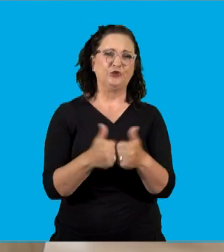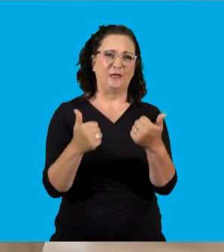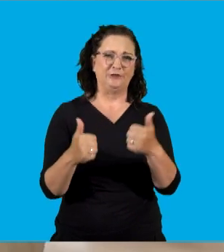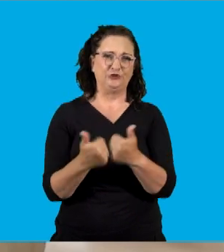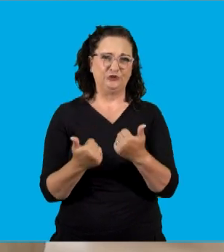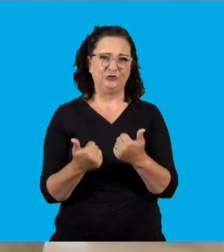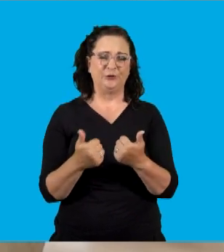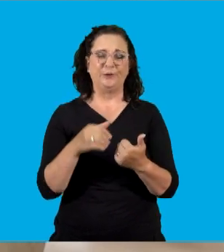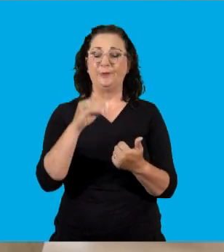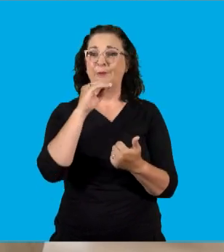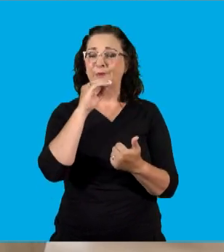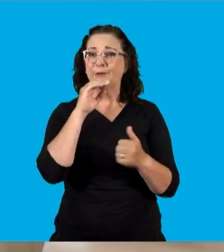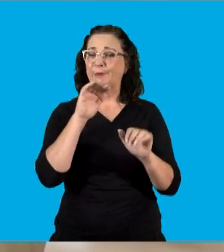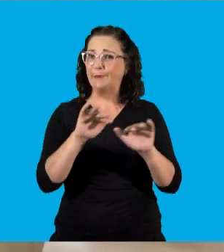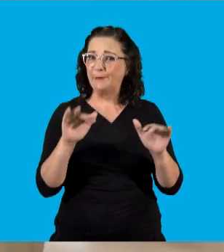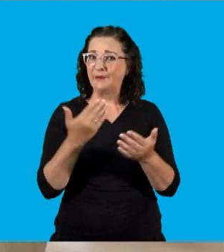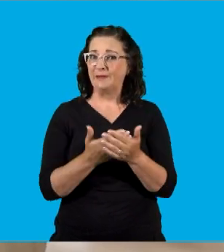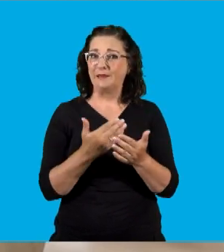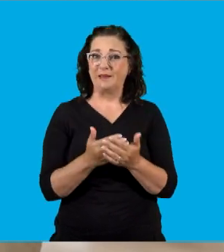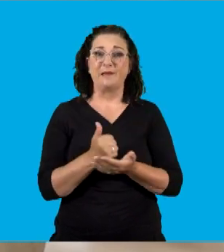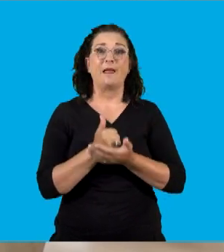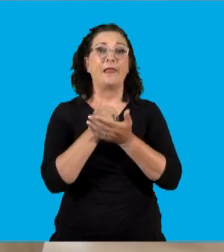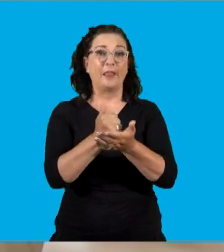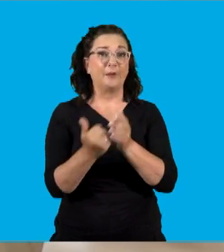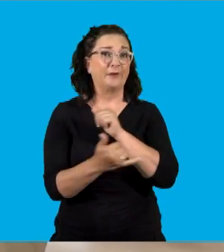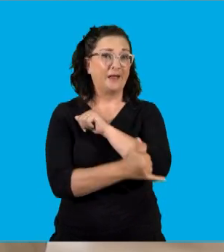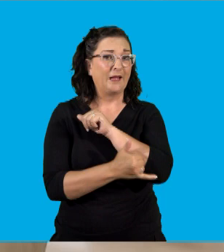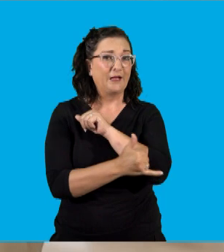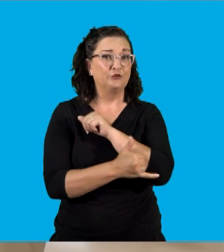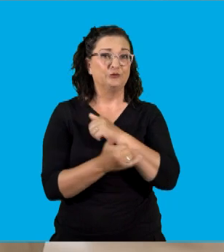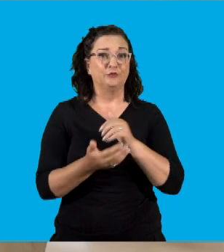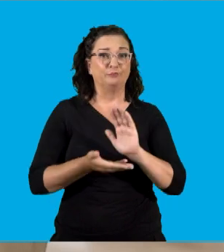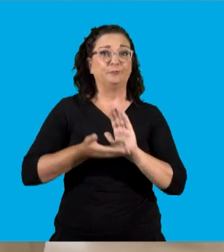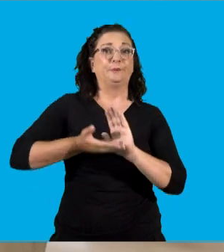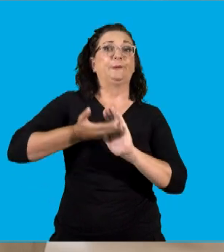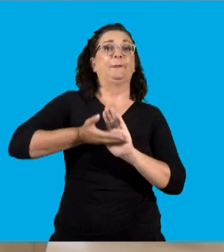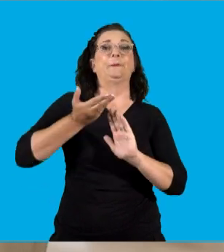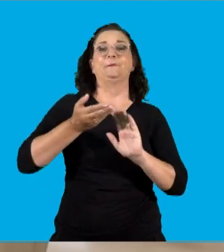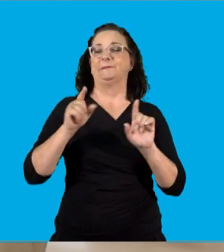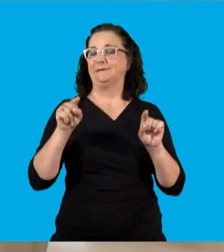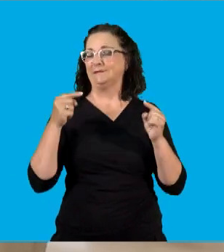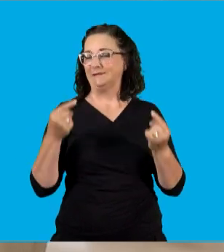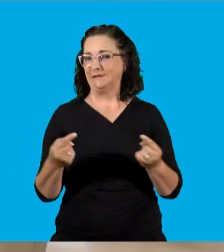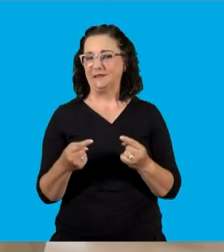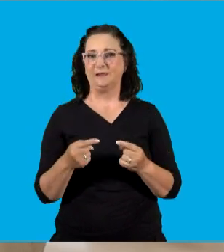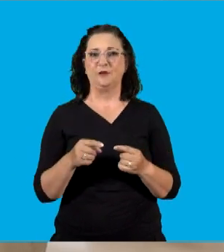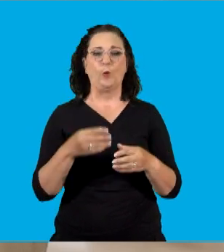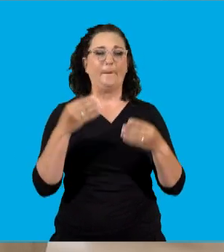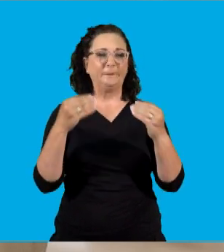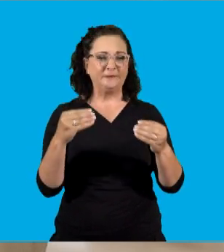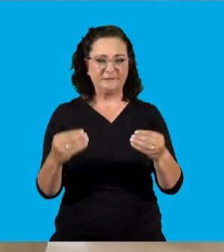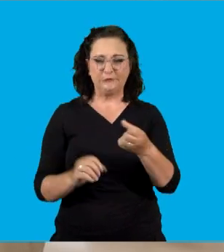people are not able to participate in the economy of the country. Participating in economy in the form of